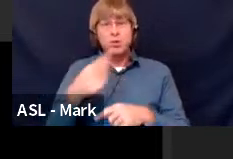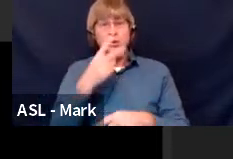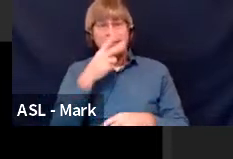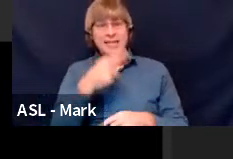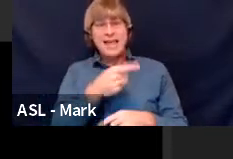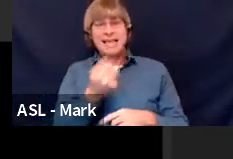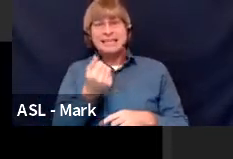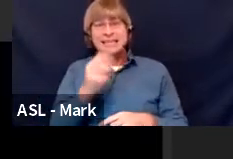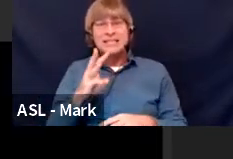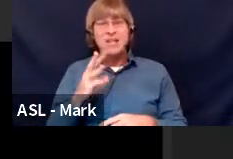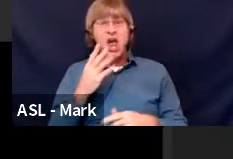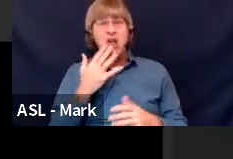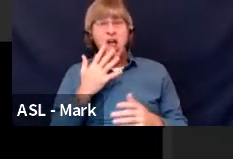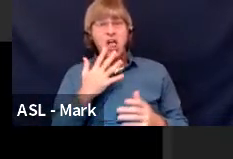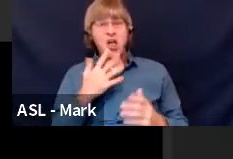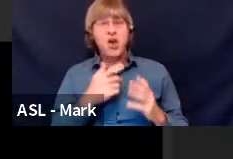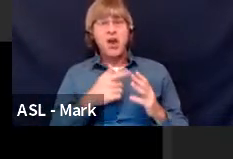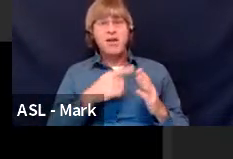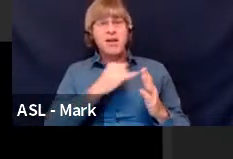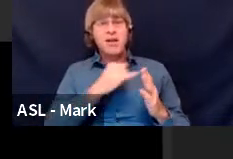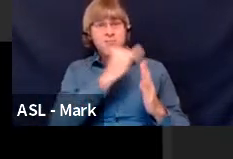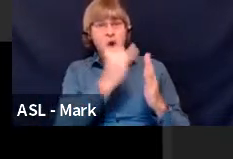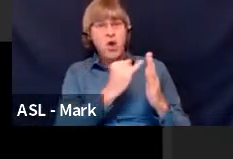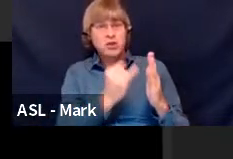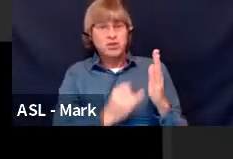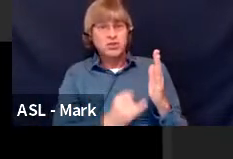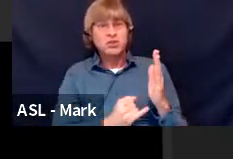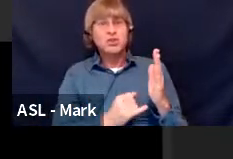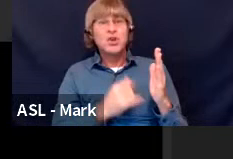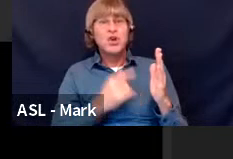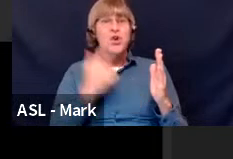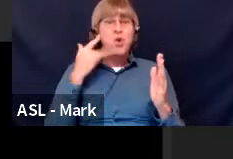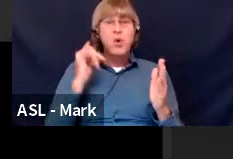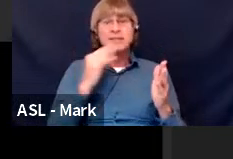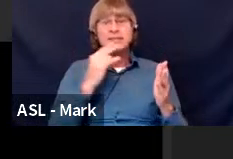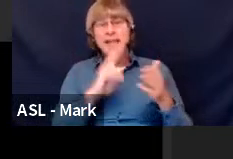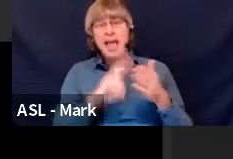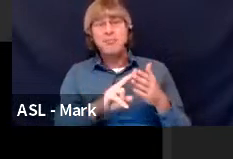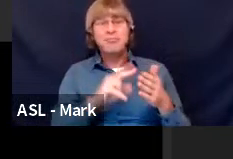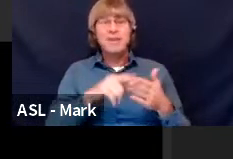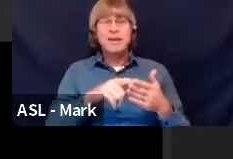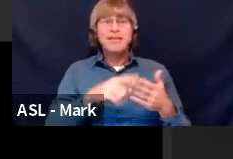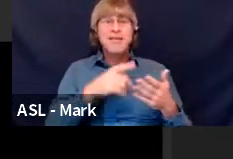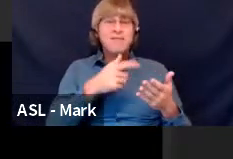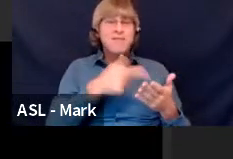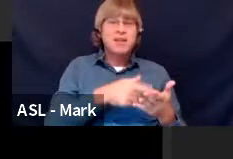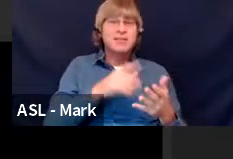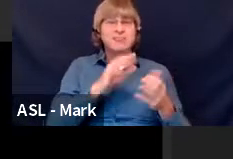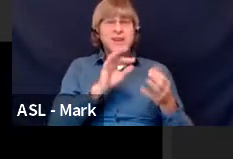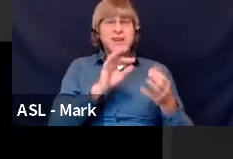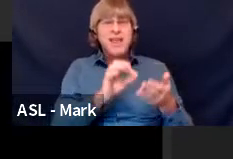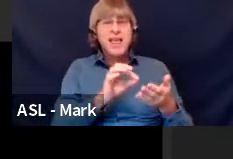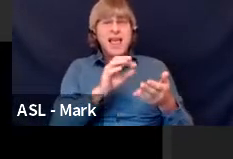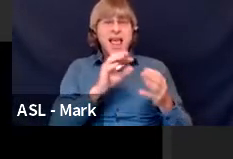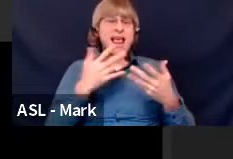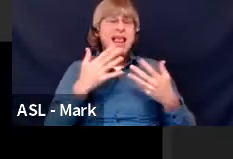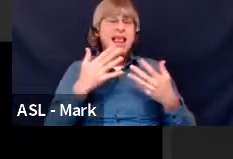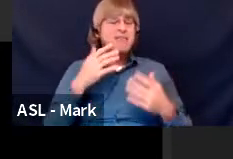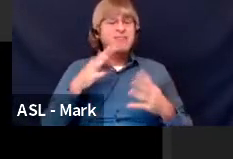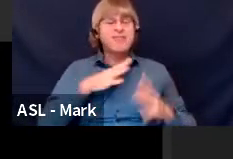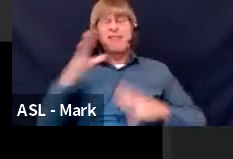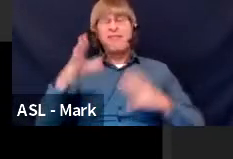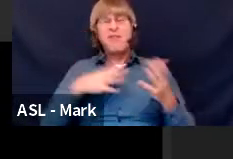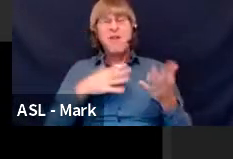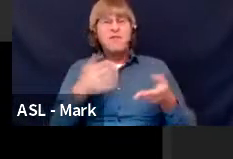a 16 color, blind embossed, gold stamped, die cut, elaborately